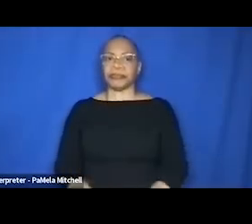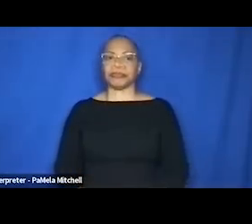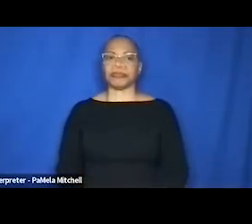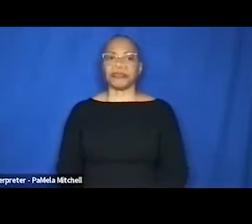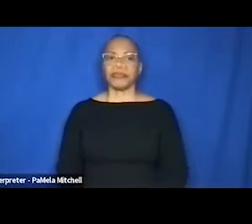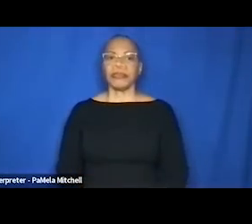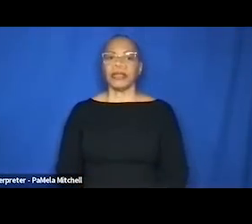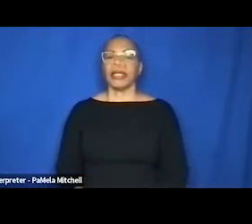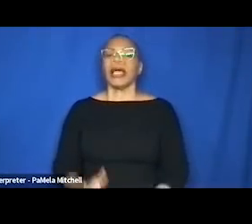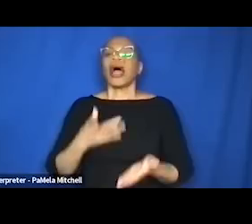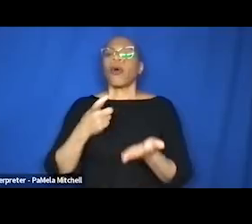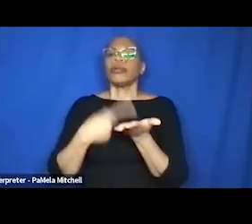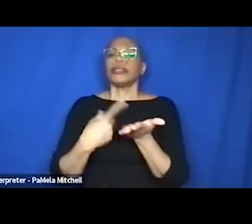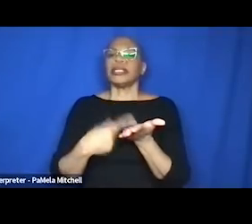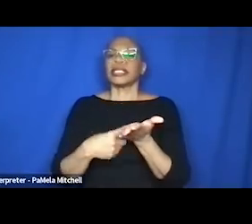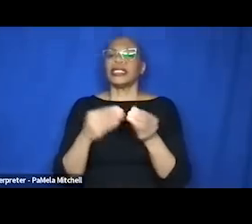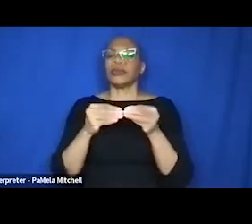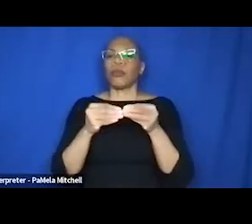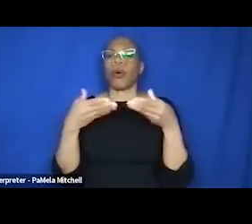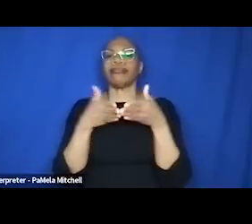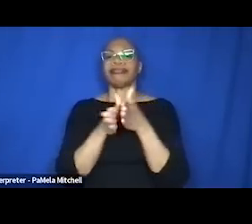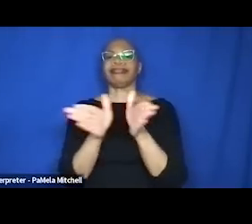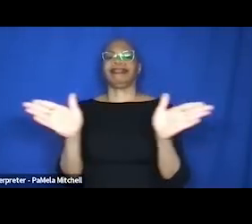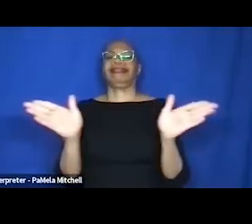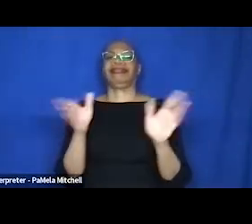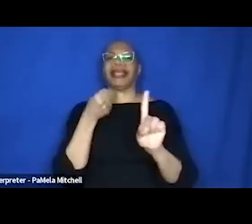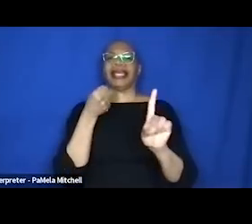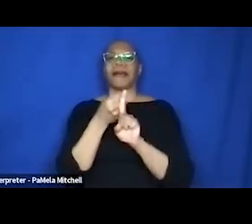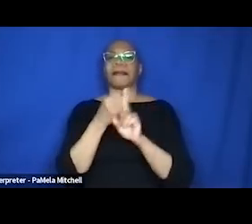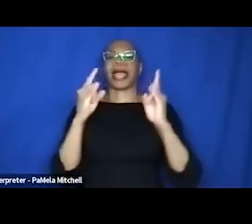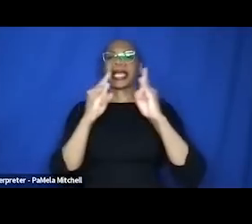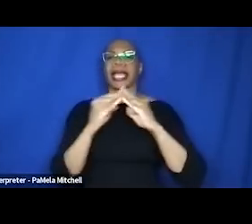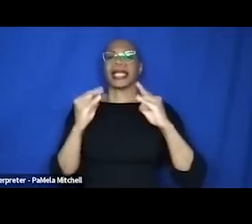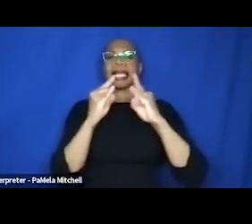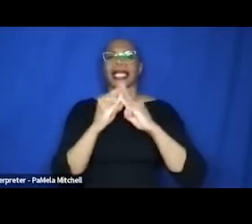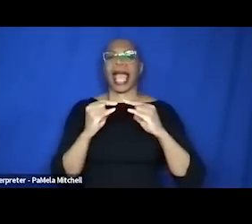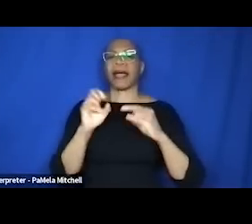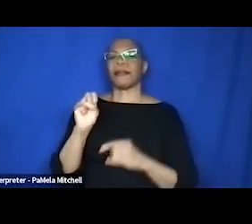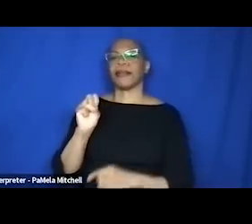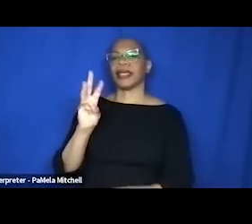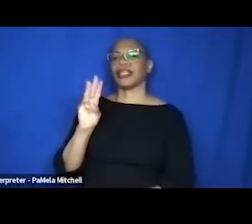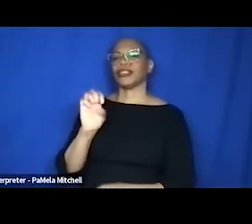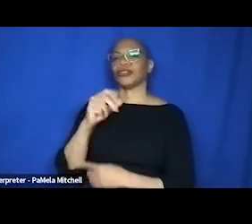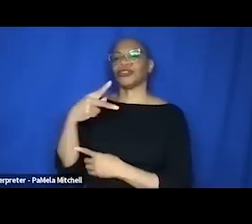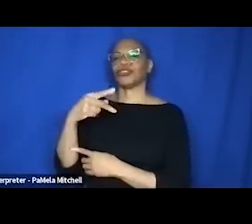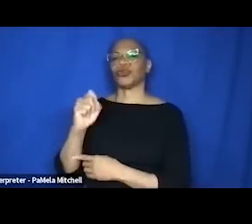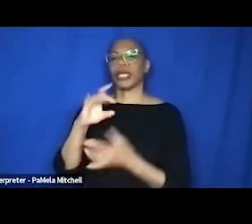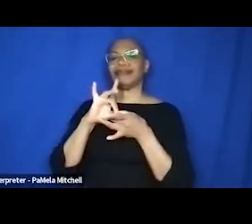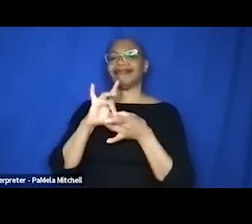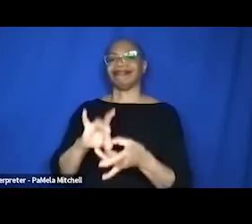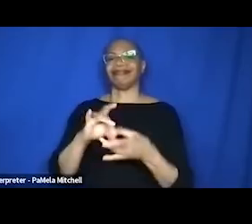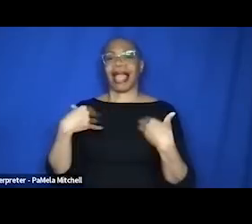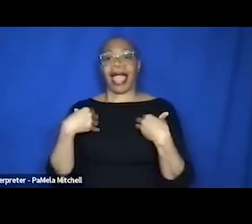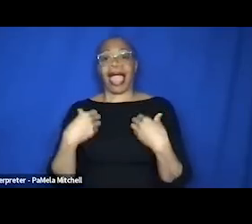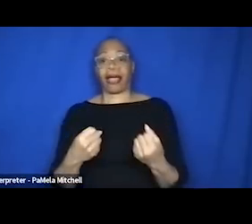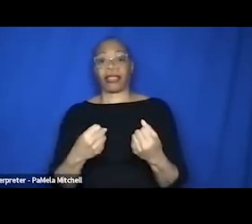I also just want to talk more broadly about the impact of encampment sweeps on health. And this information is based